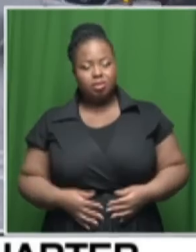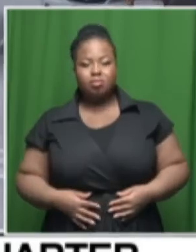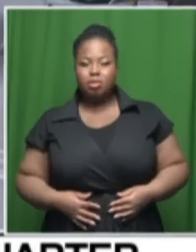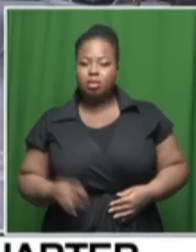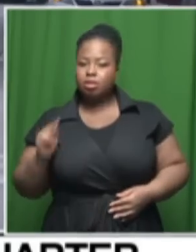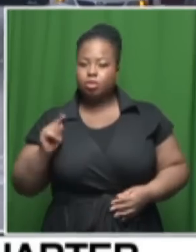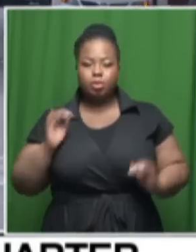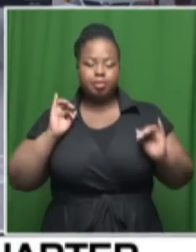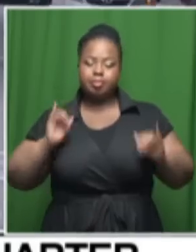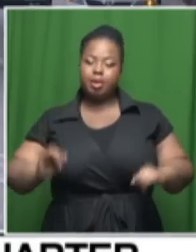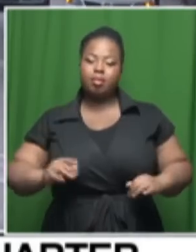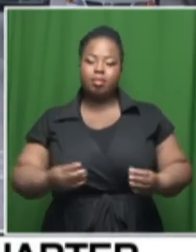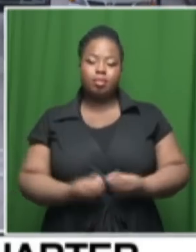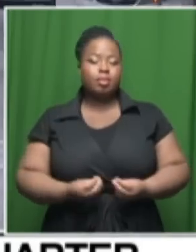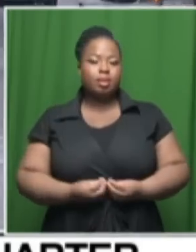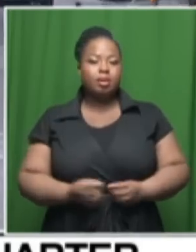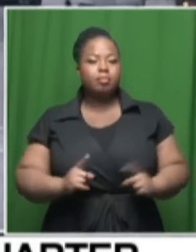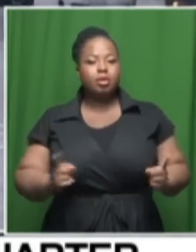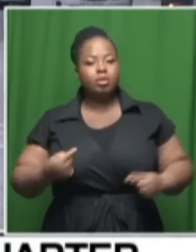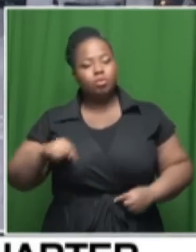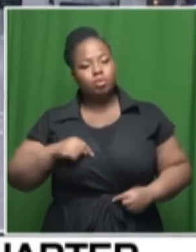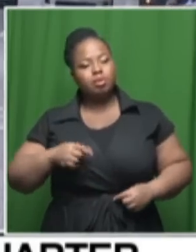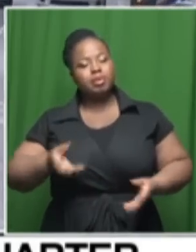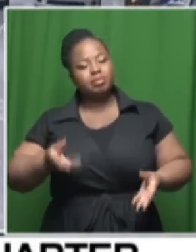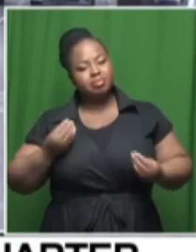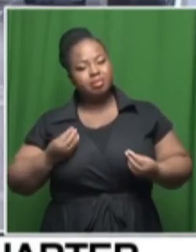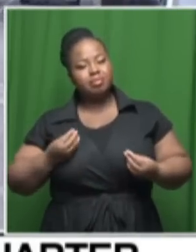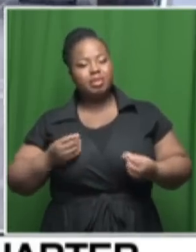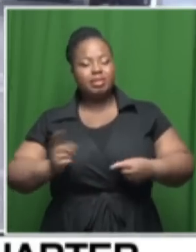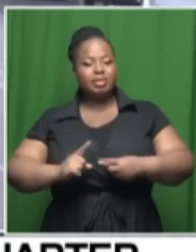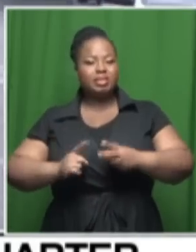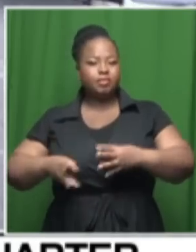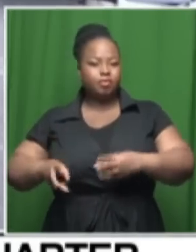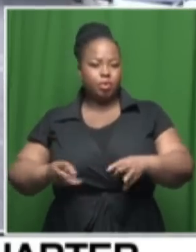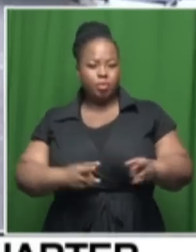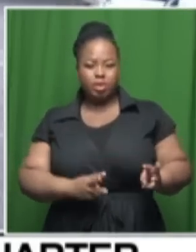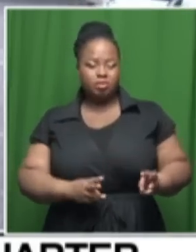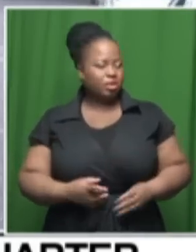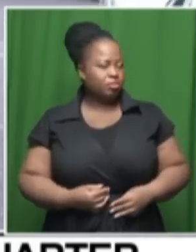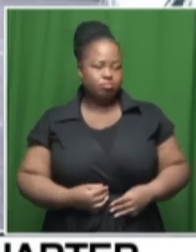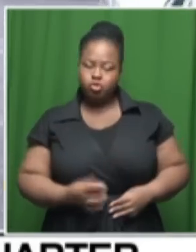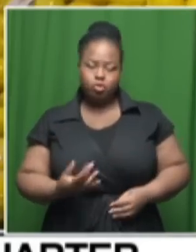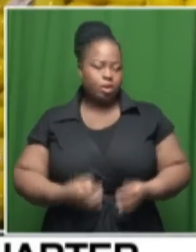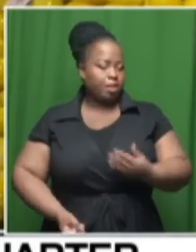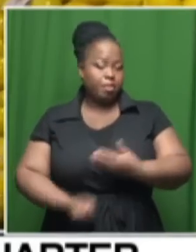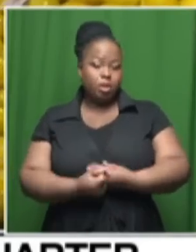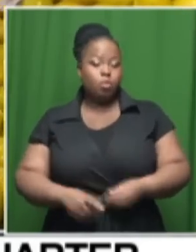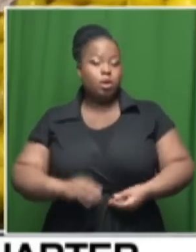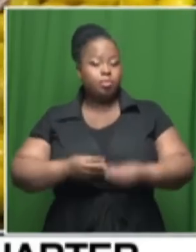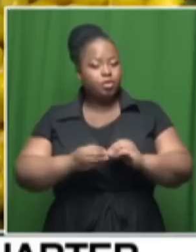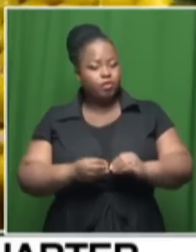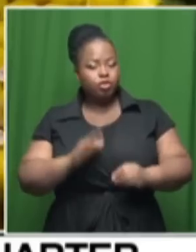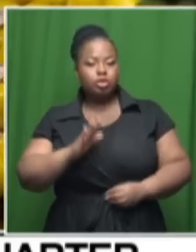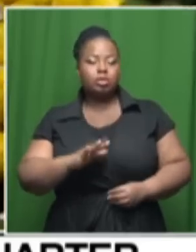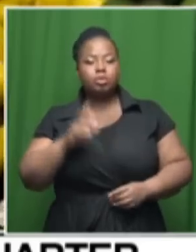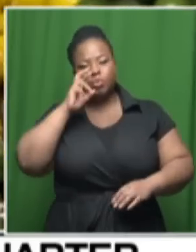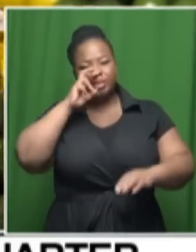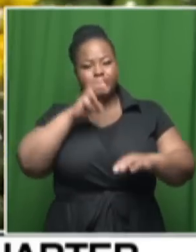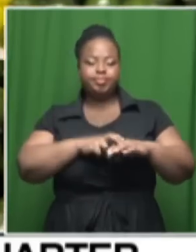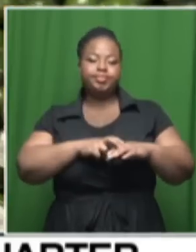not a bad thing. But you need to fire on all cylinders. And that is not happening. Manufacturing, we need that. And we